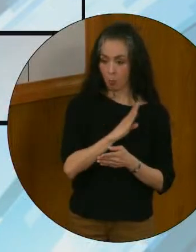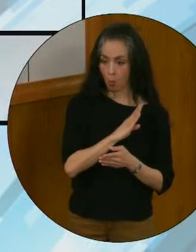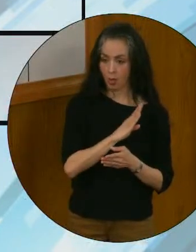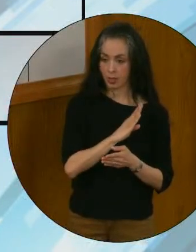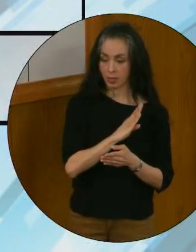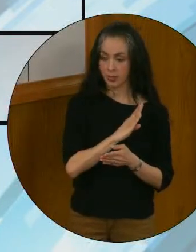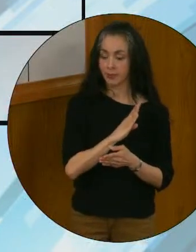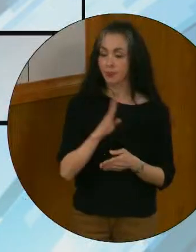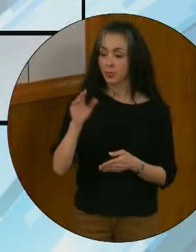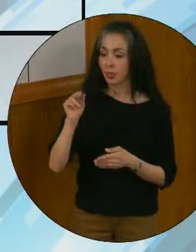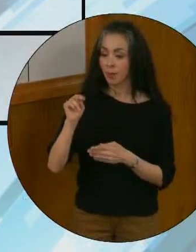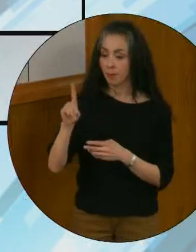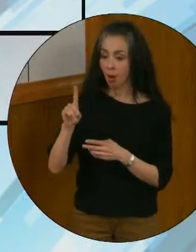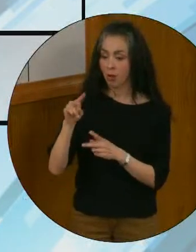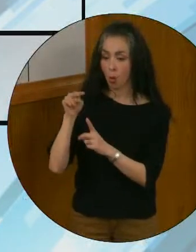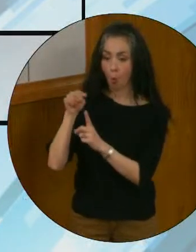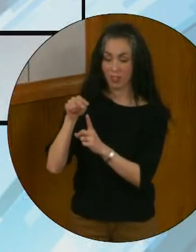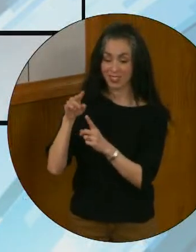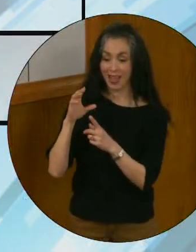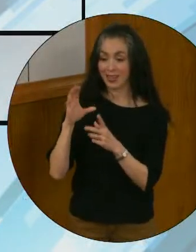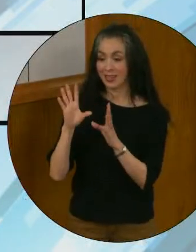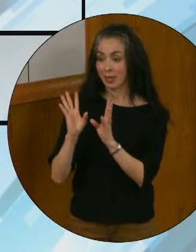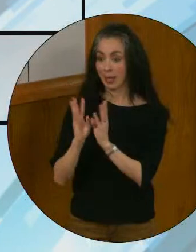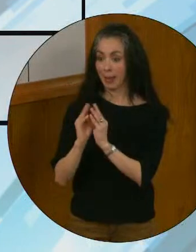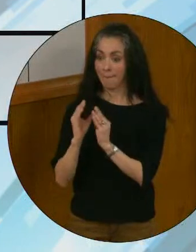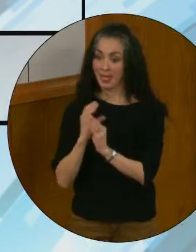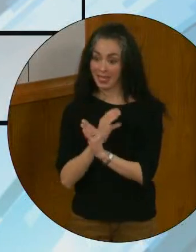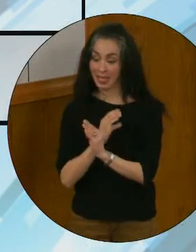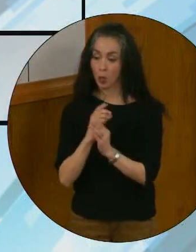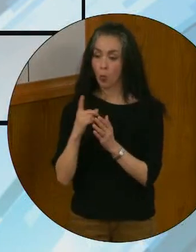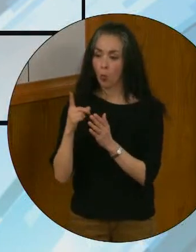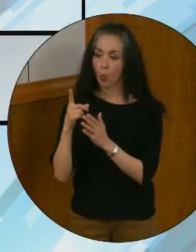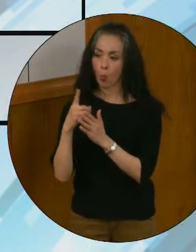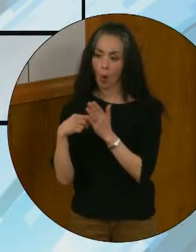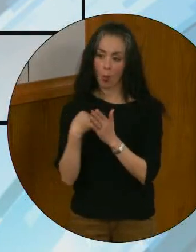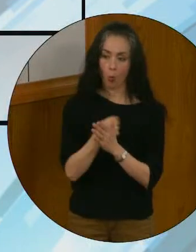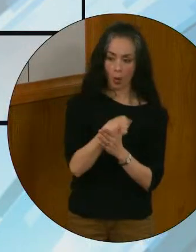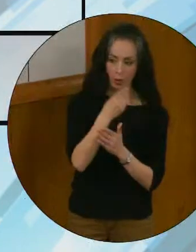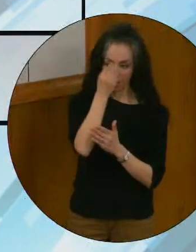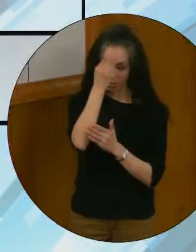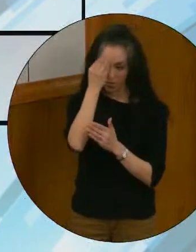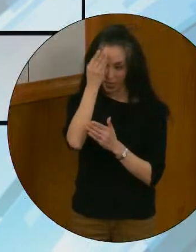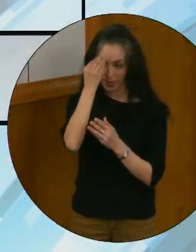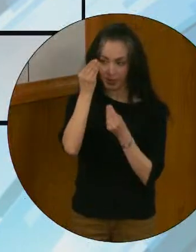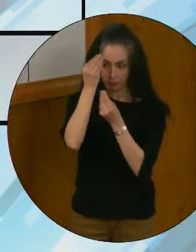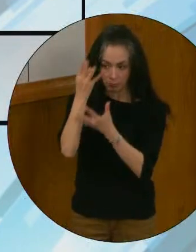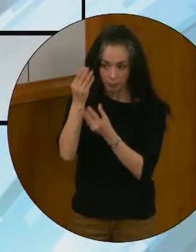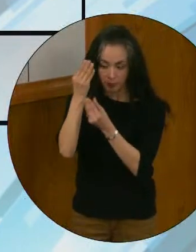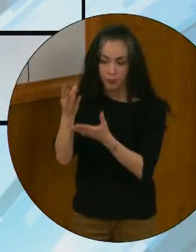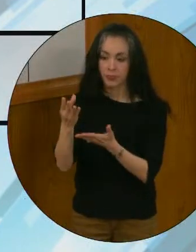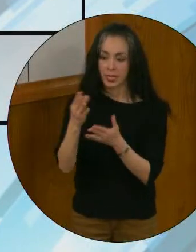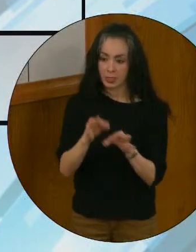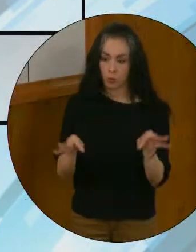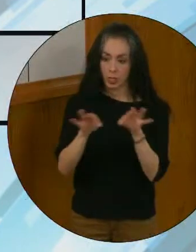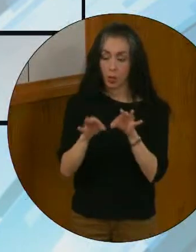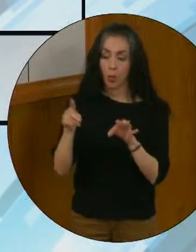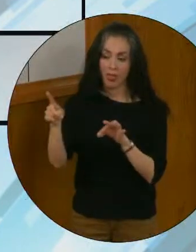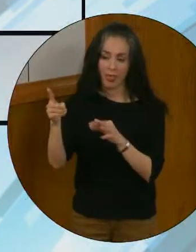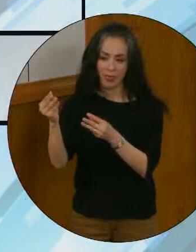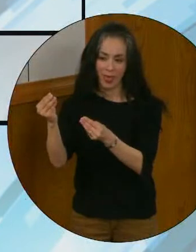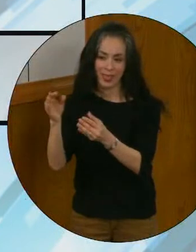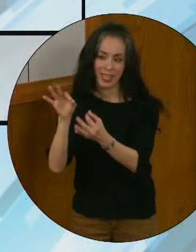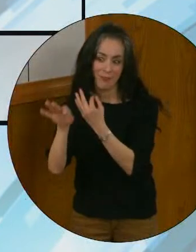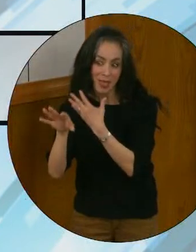the bond oversight committee where what we're thinking is critical, and they would give